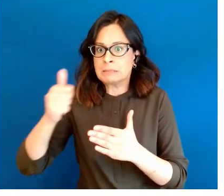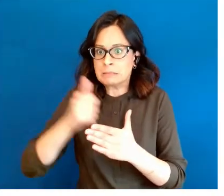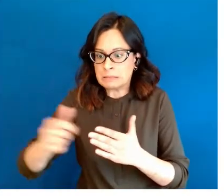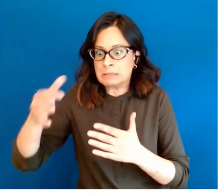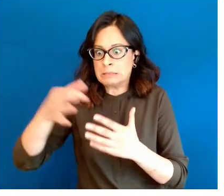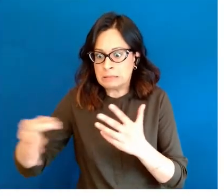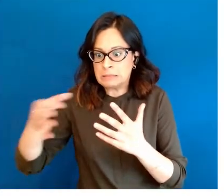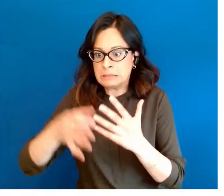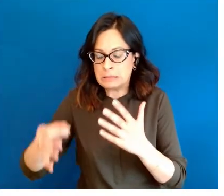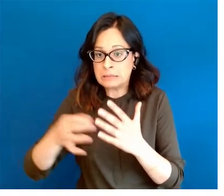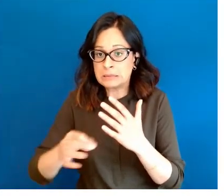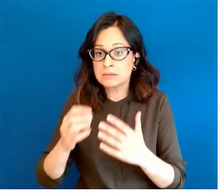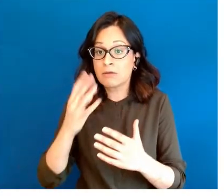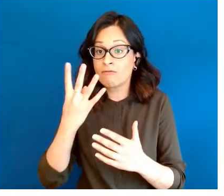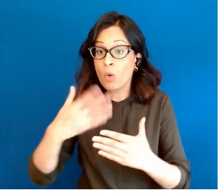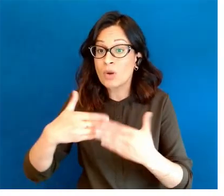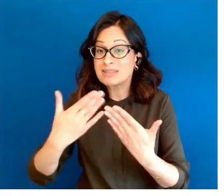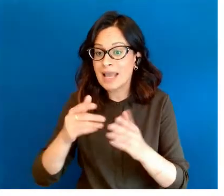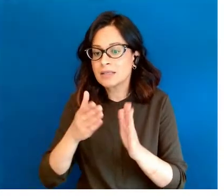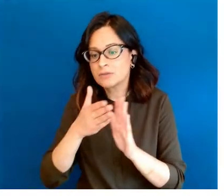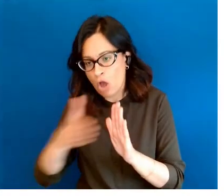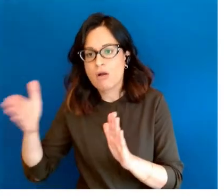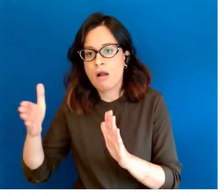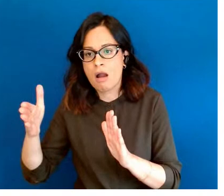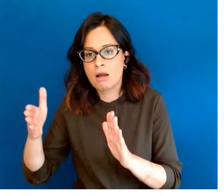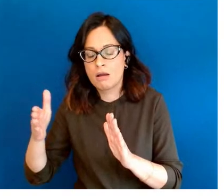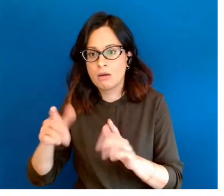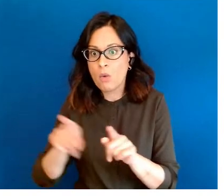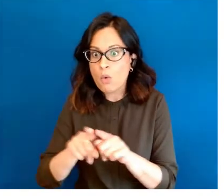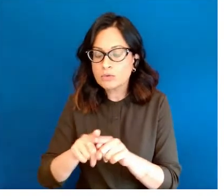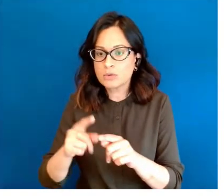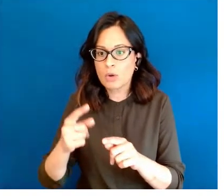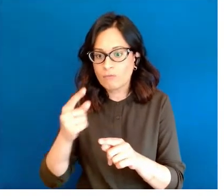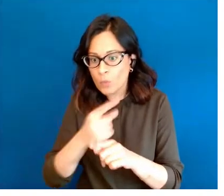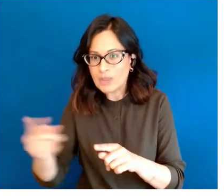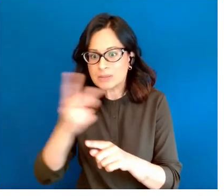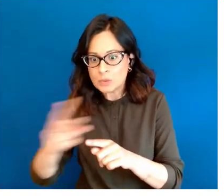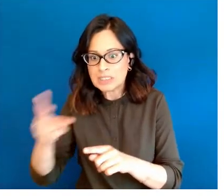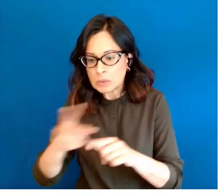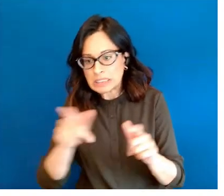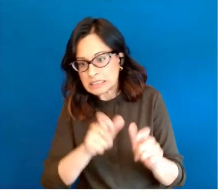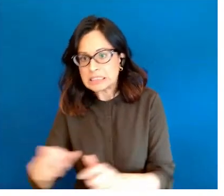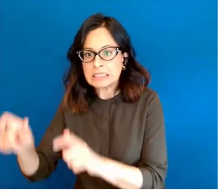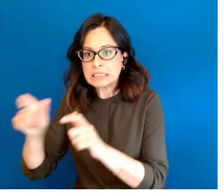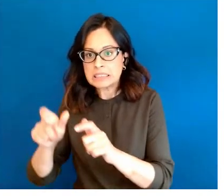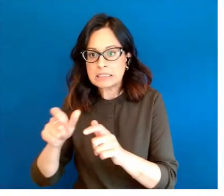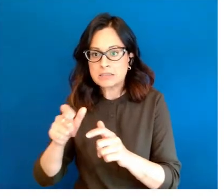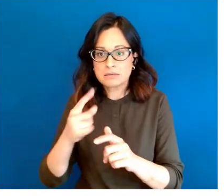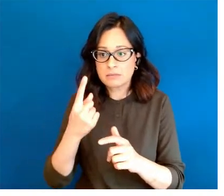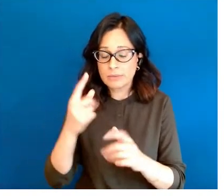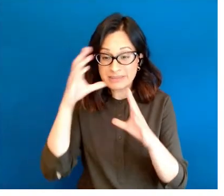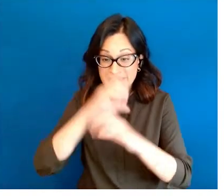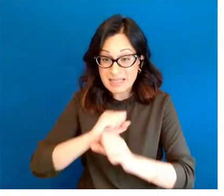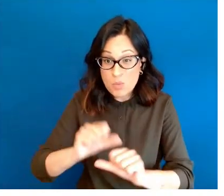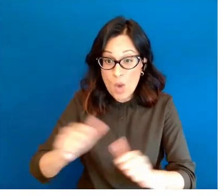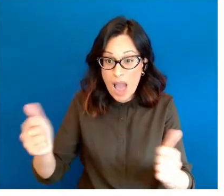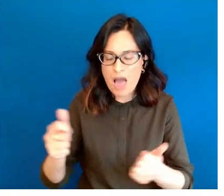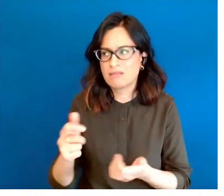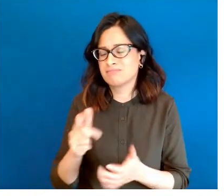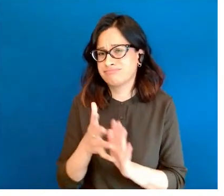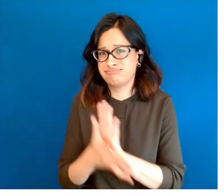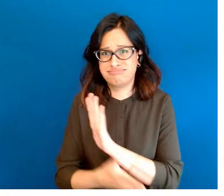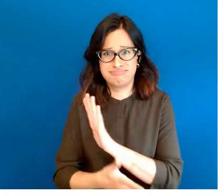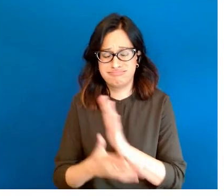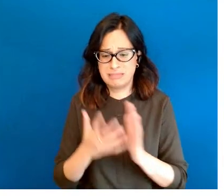4 days a week and for more than 4 weeks at a time. And one or more of these is impaired. They don't sleep well. Their mood is poor.